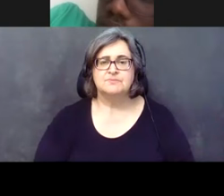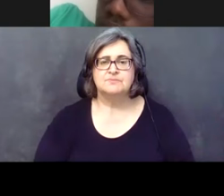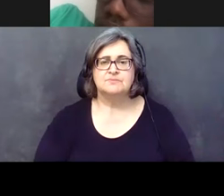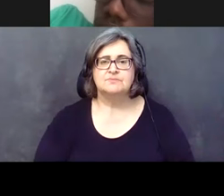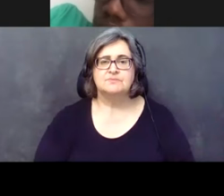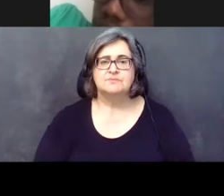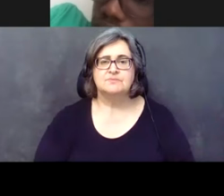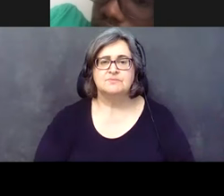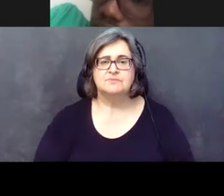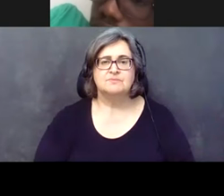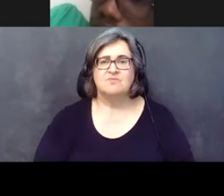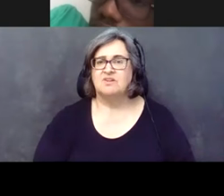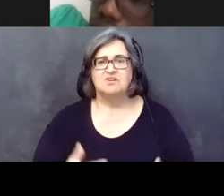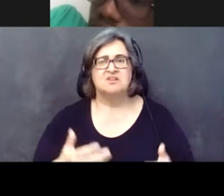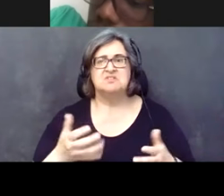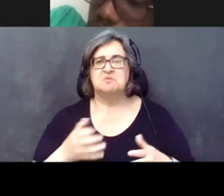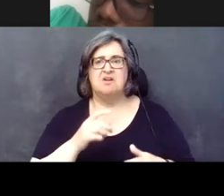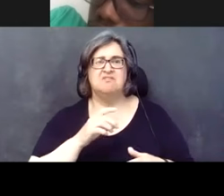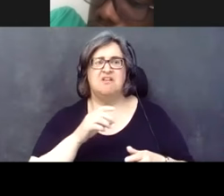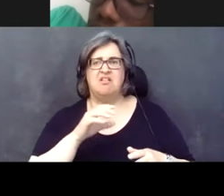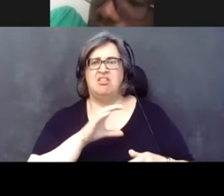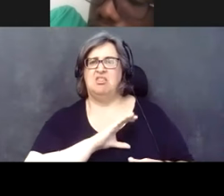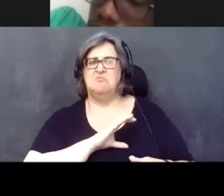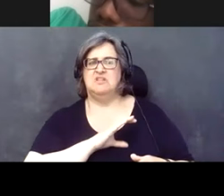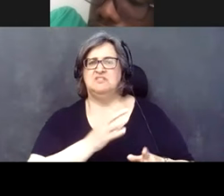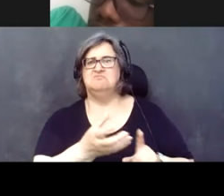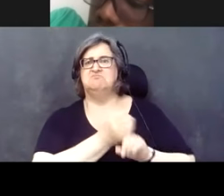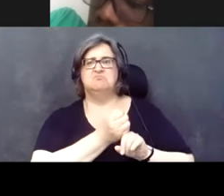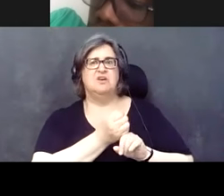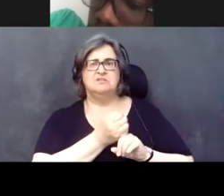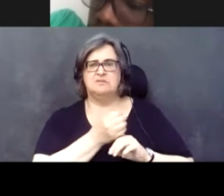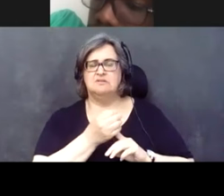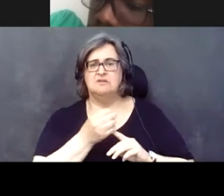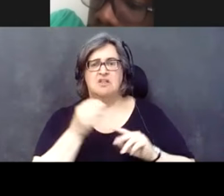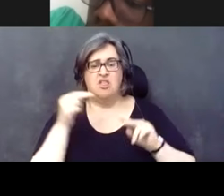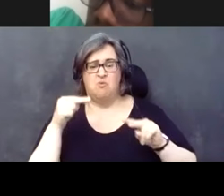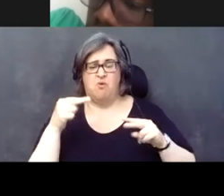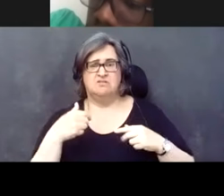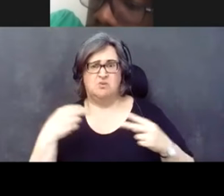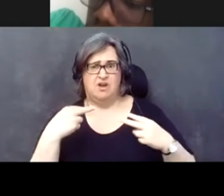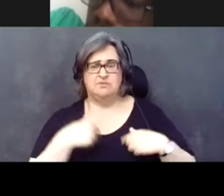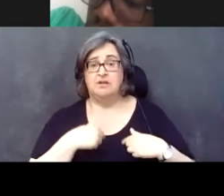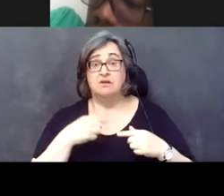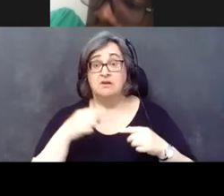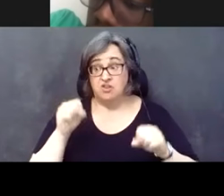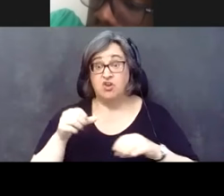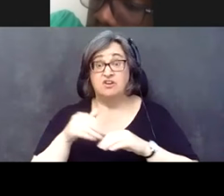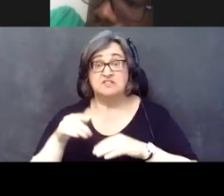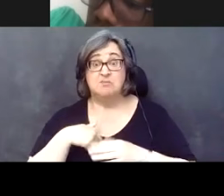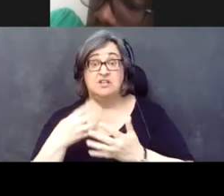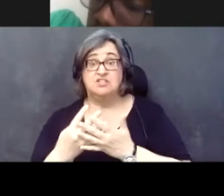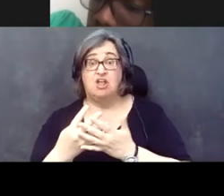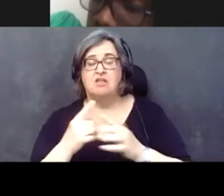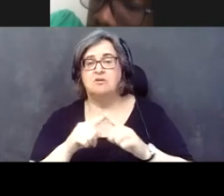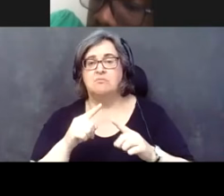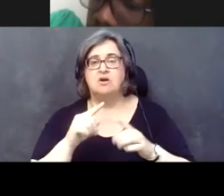being in their custody, and it's very hard. I could have went to jail, but they released me, and